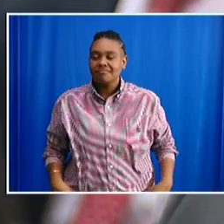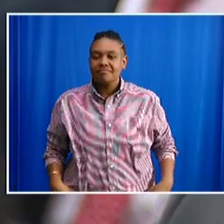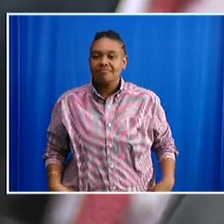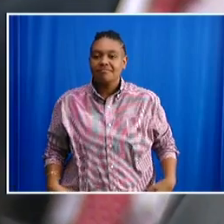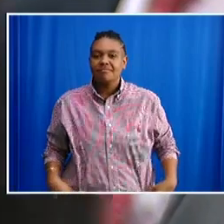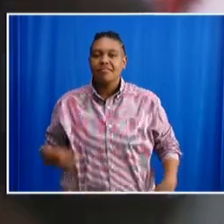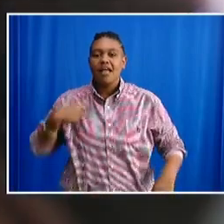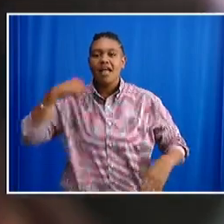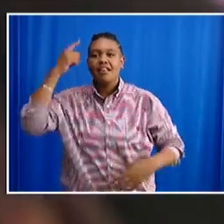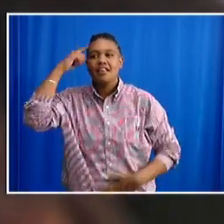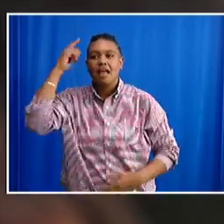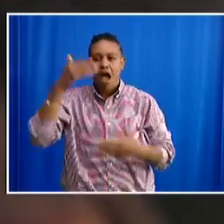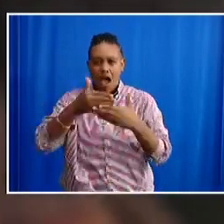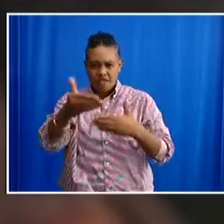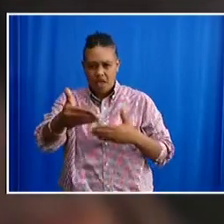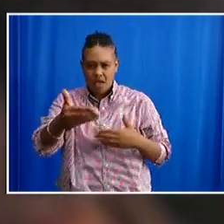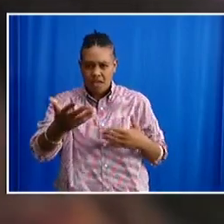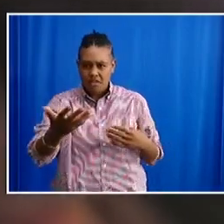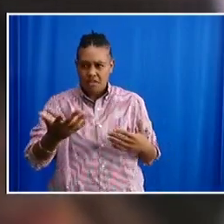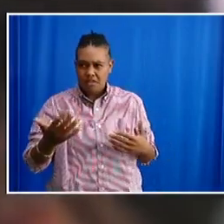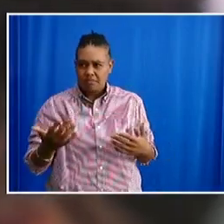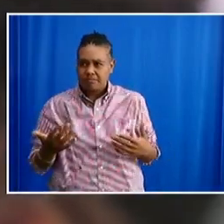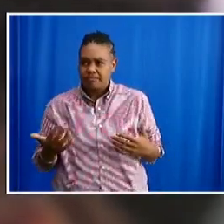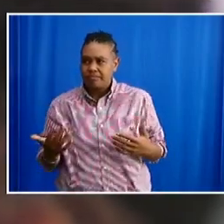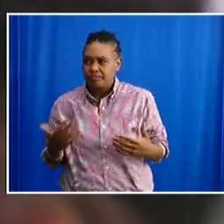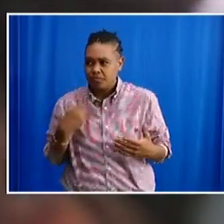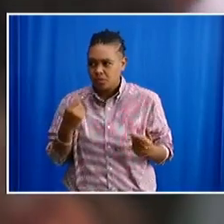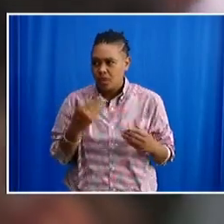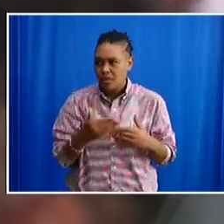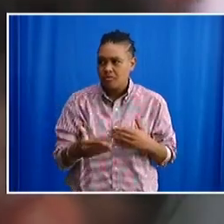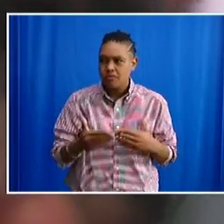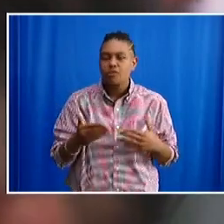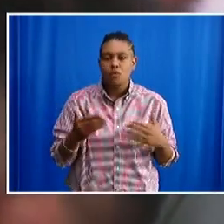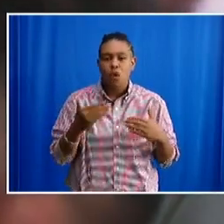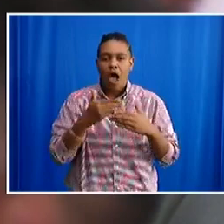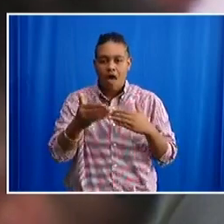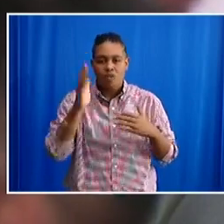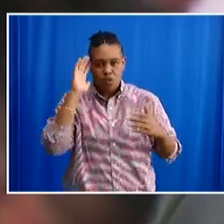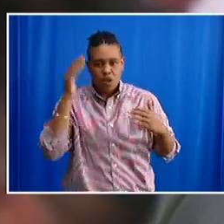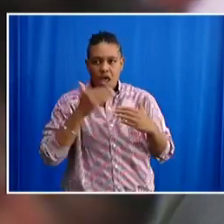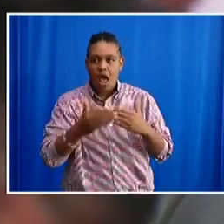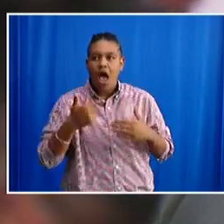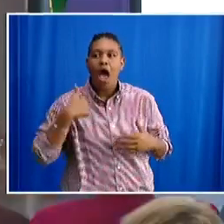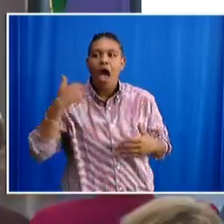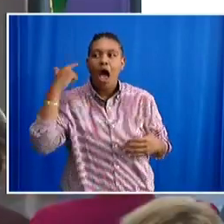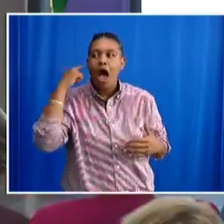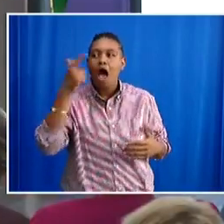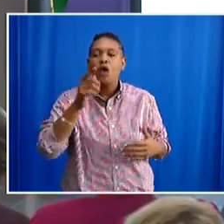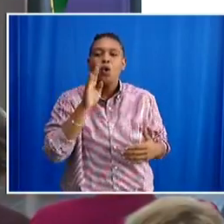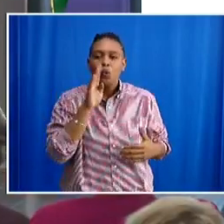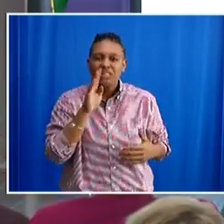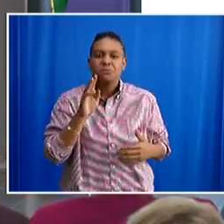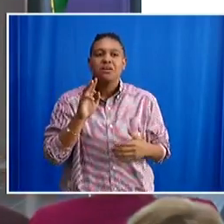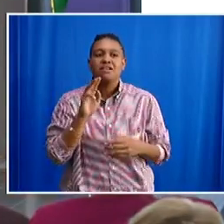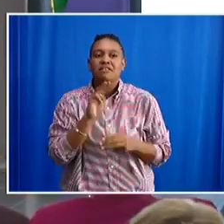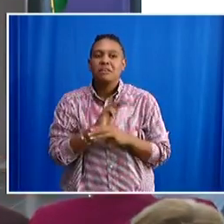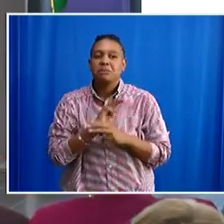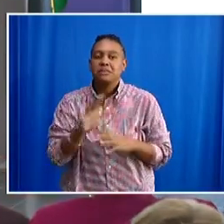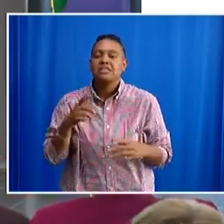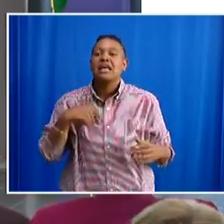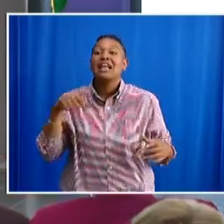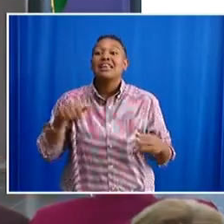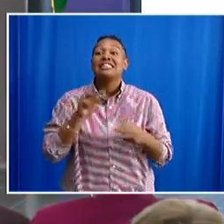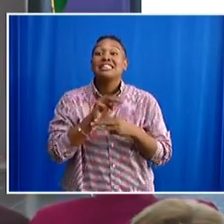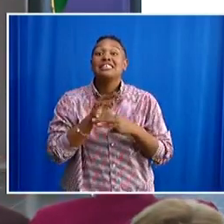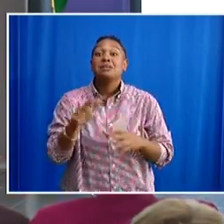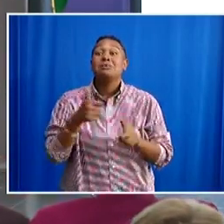I think we'll take them after. Shall we do that? Right. I heard the whisper of the minister, and this